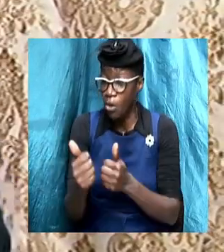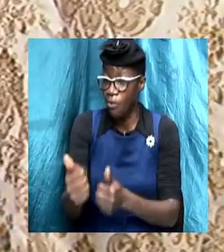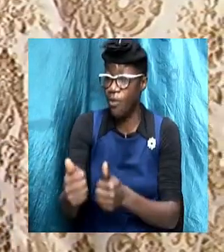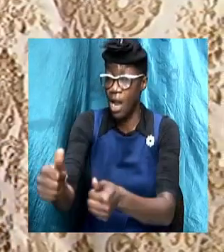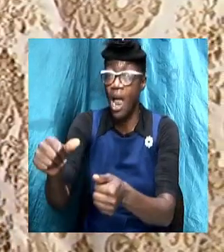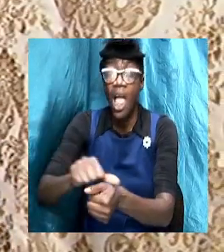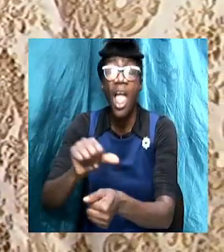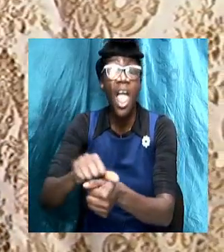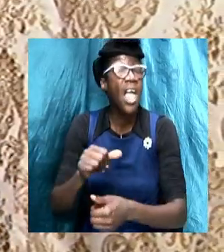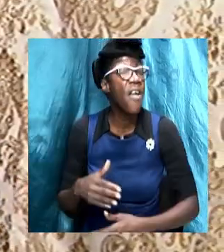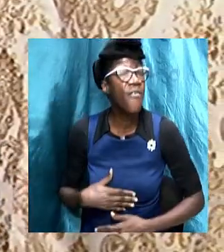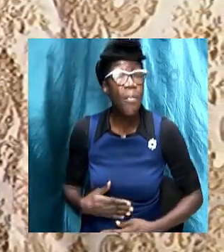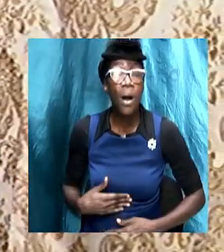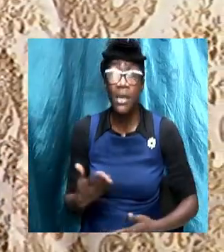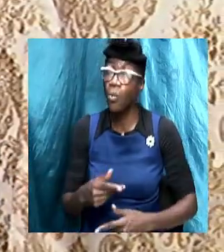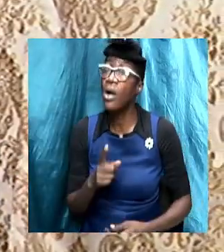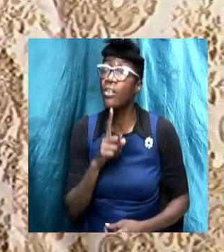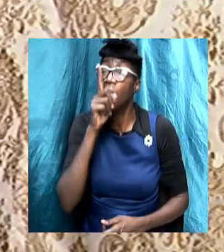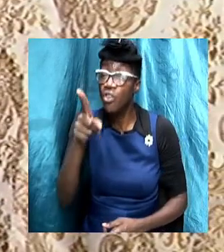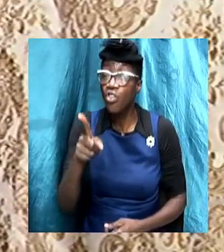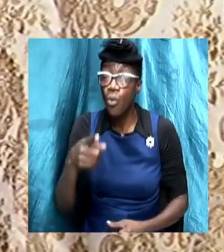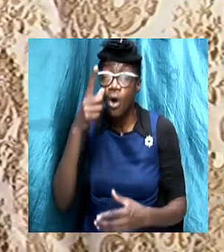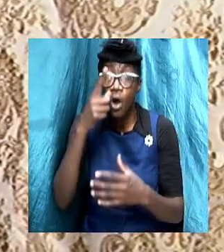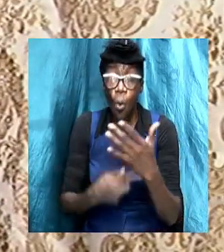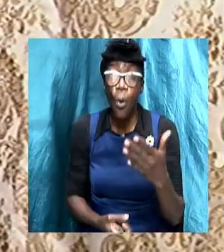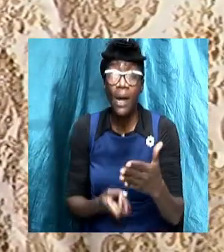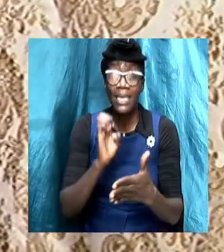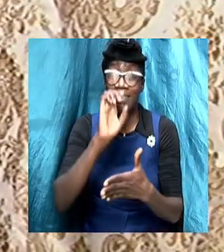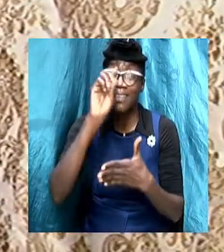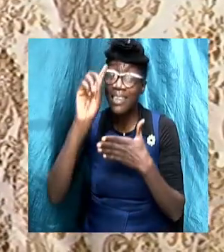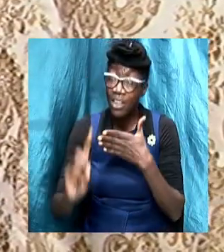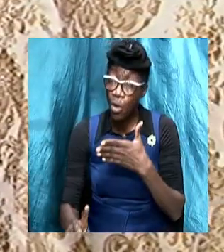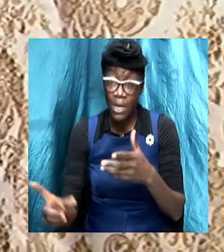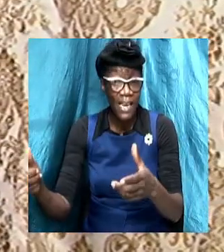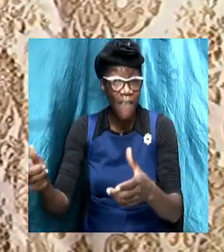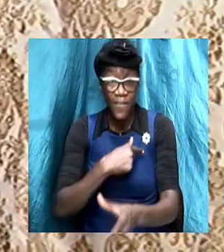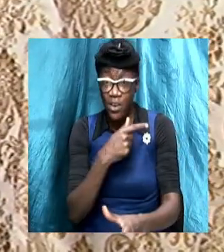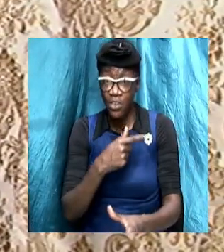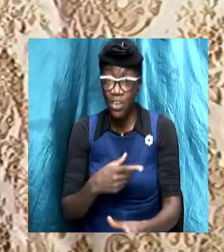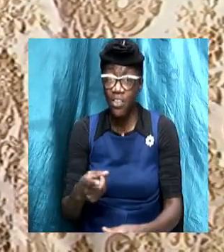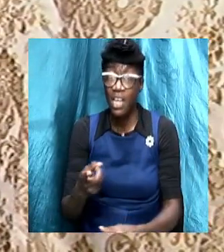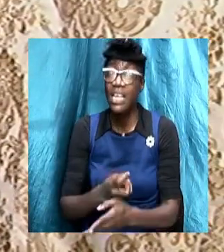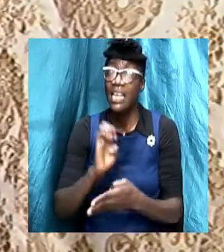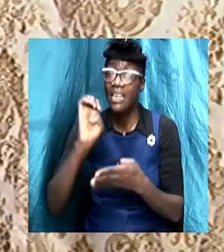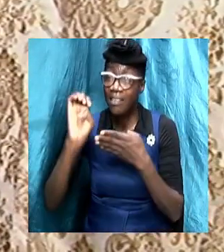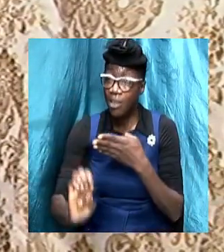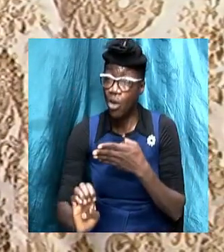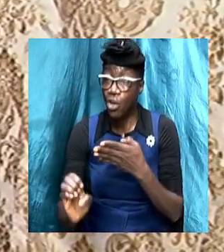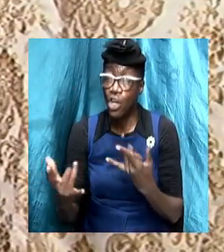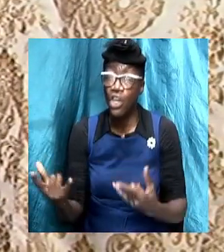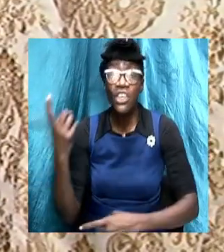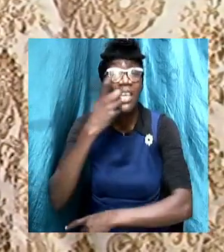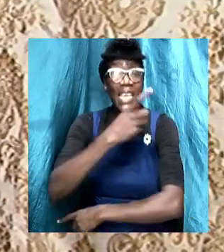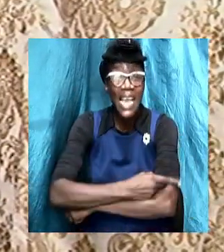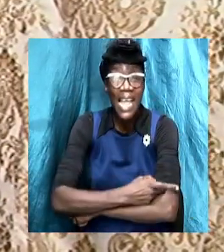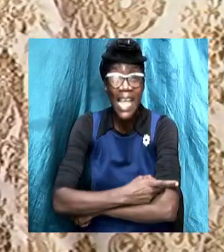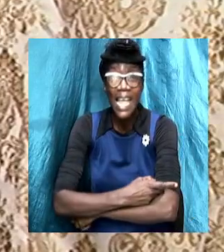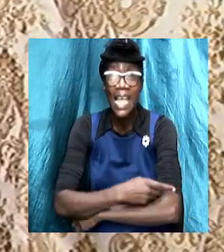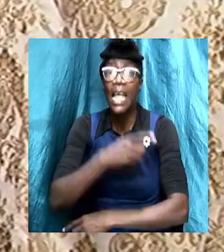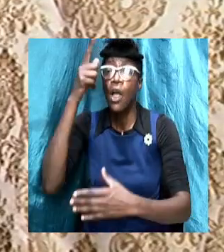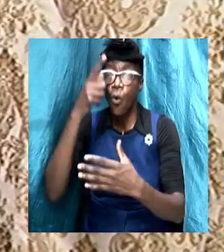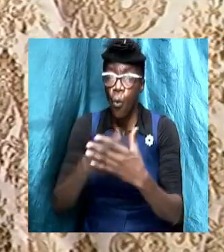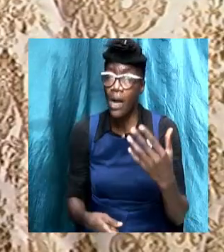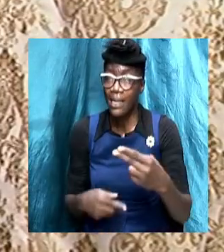want to ensure that what was done in the first century is done today. Let me quickly define what